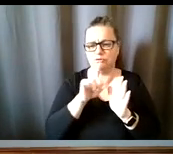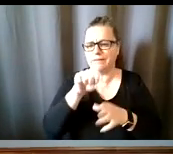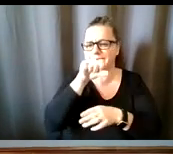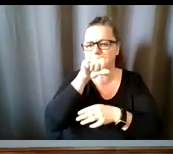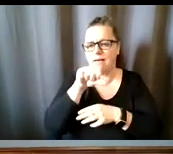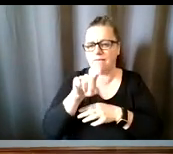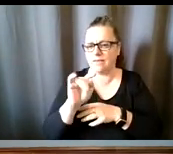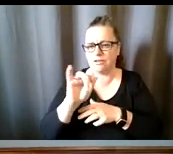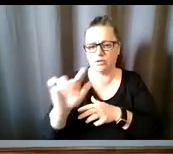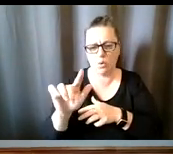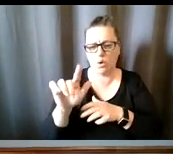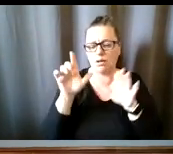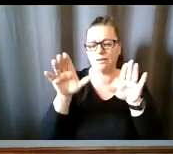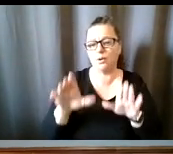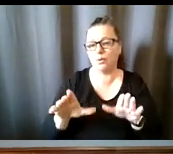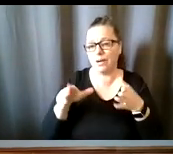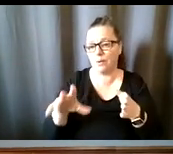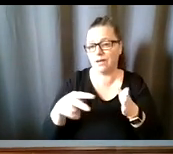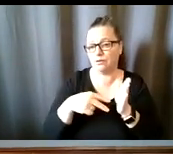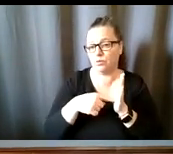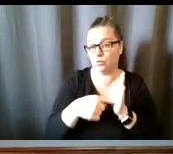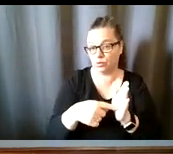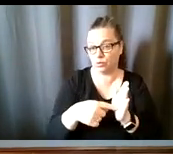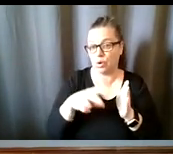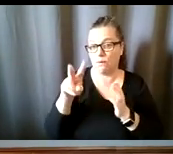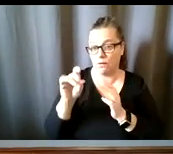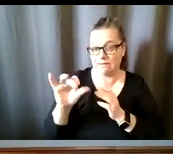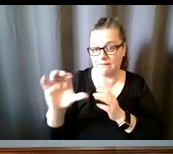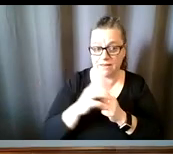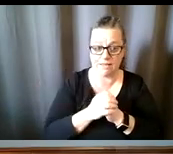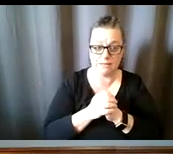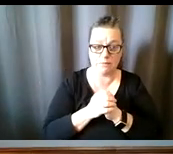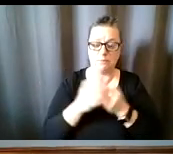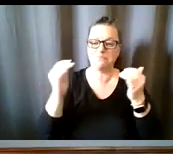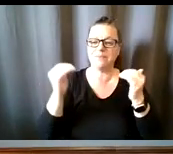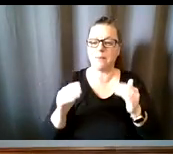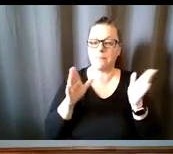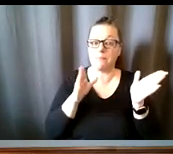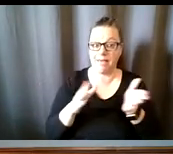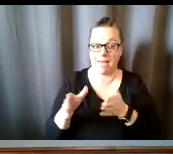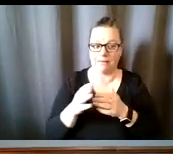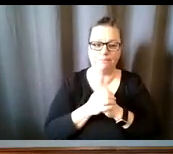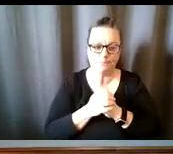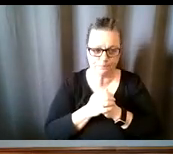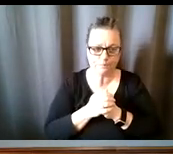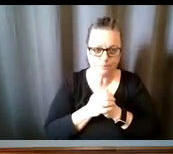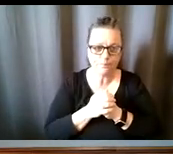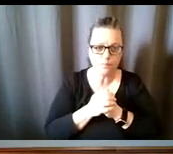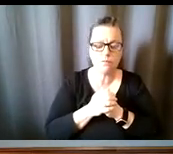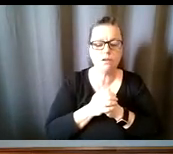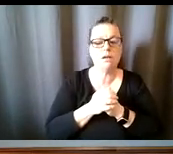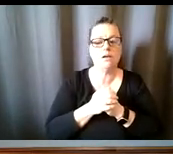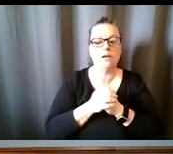and it's a great way to show your voice to the customer. So let's talk about plan. If nothing else that you get out of this